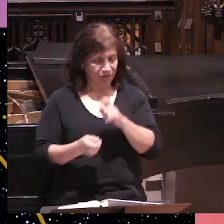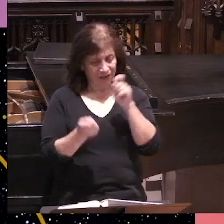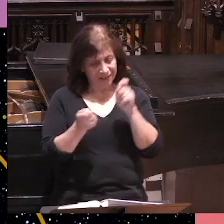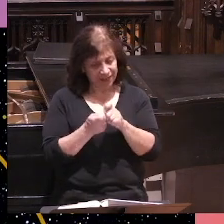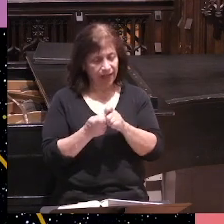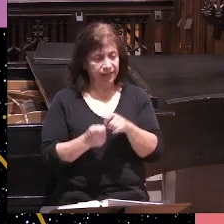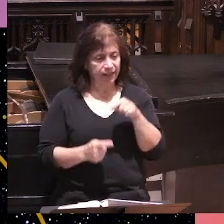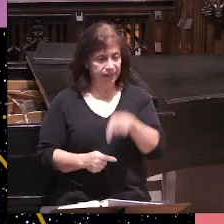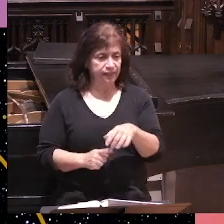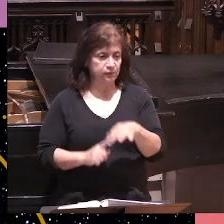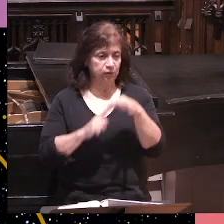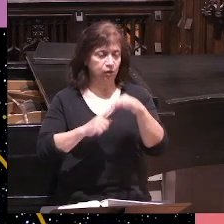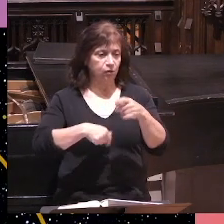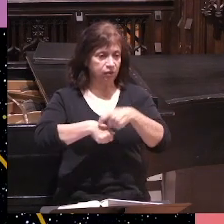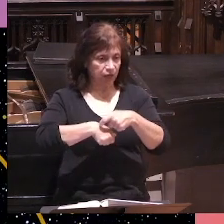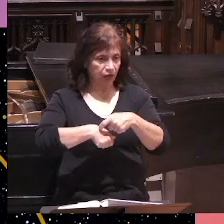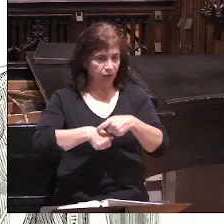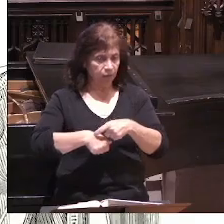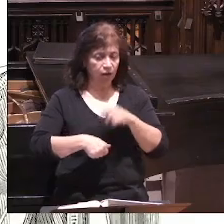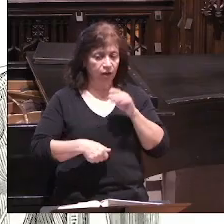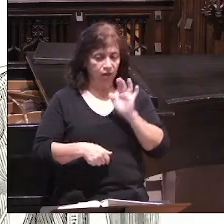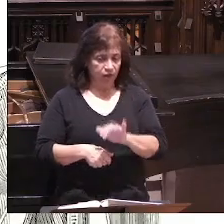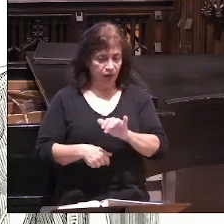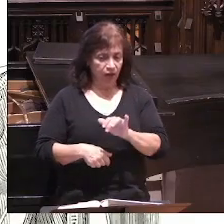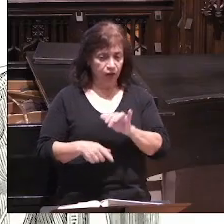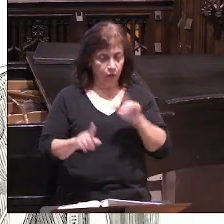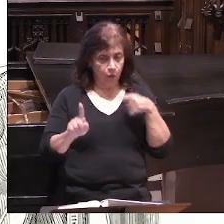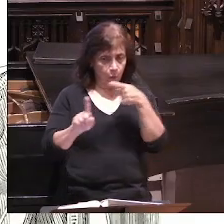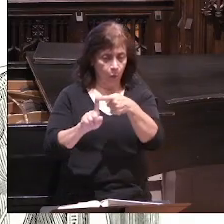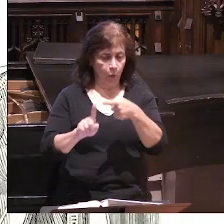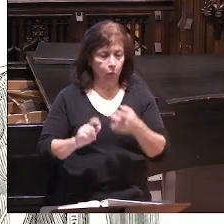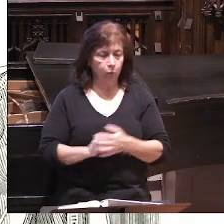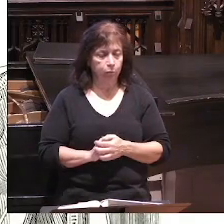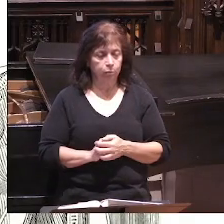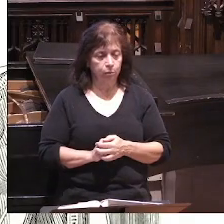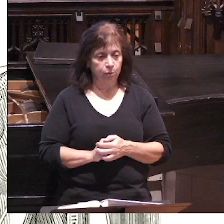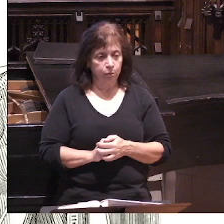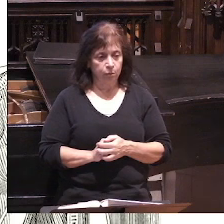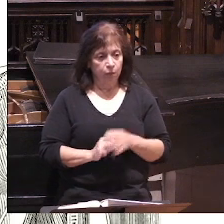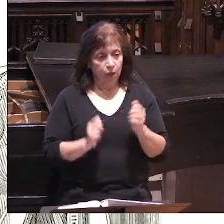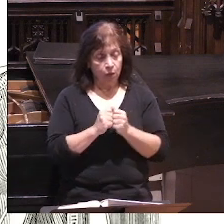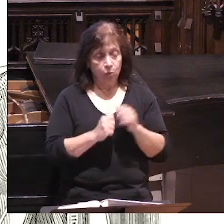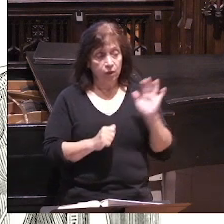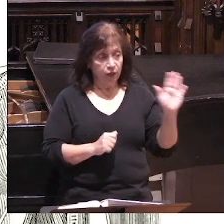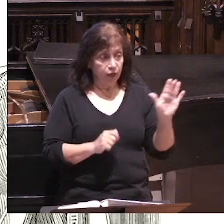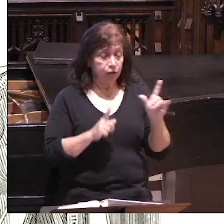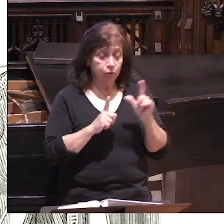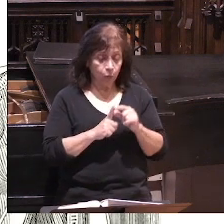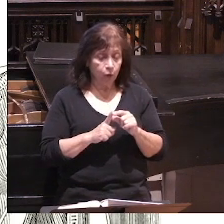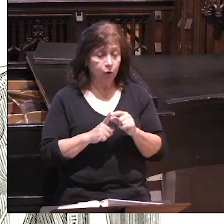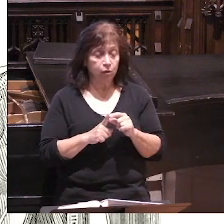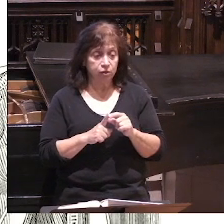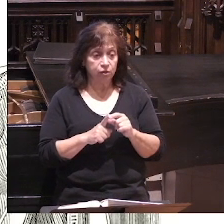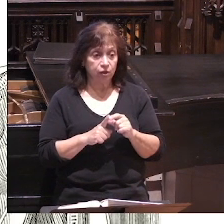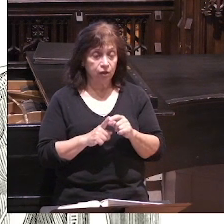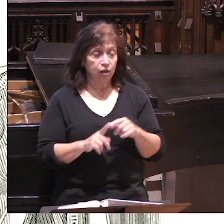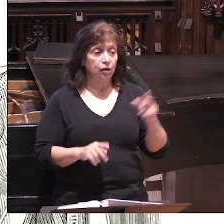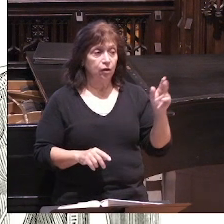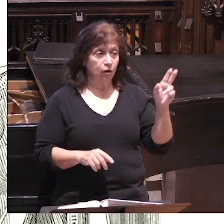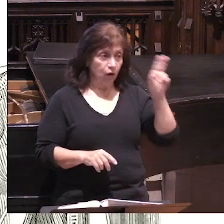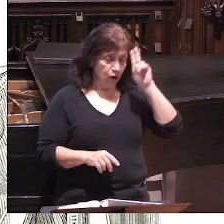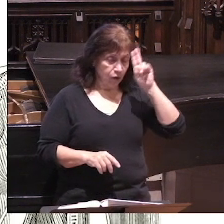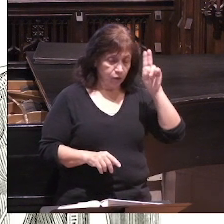exactly that particular mission. And it's with those words, it's with her